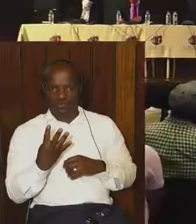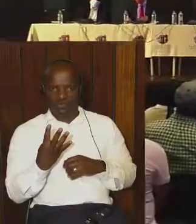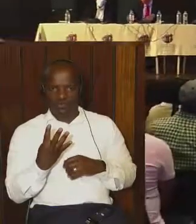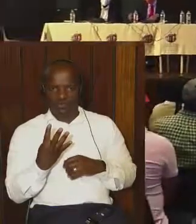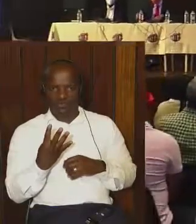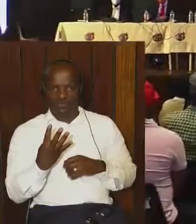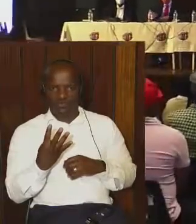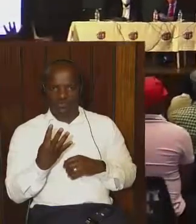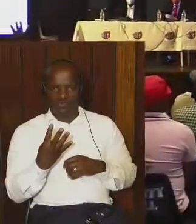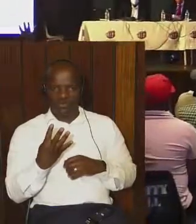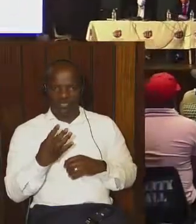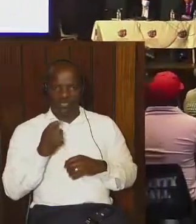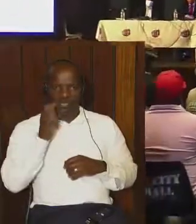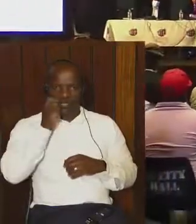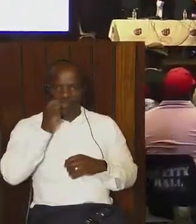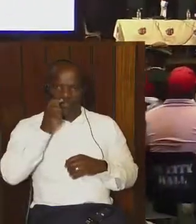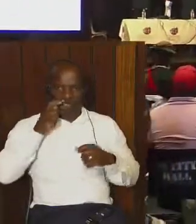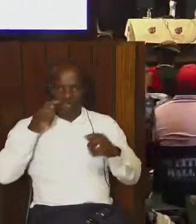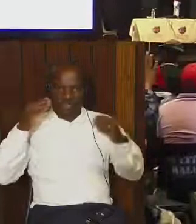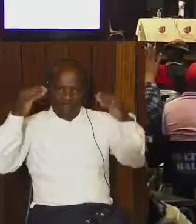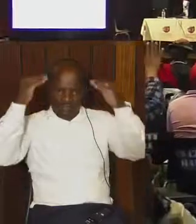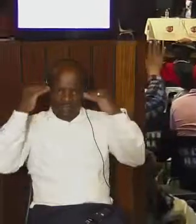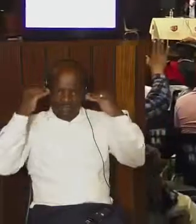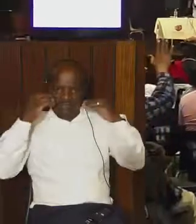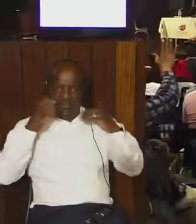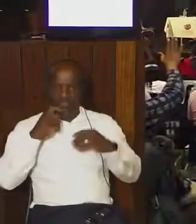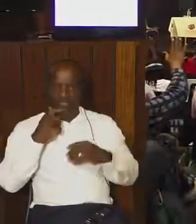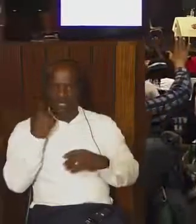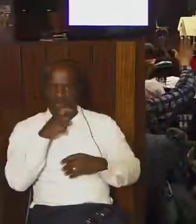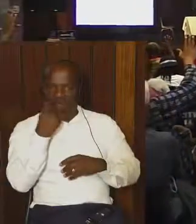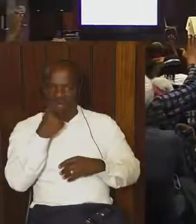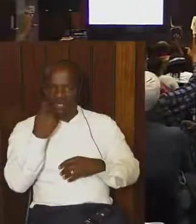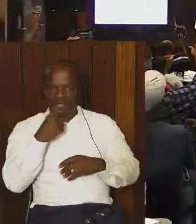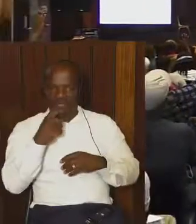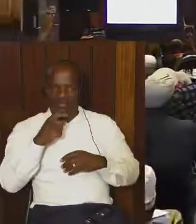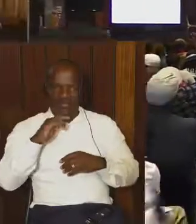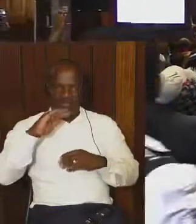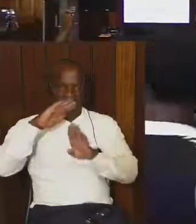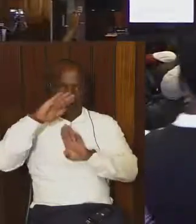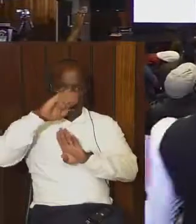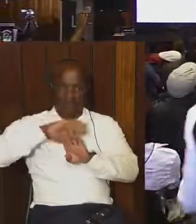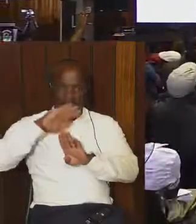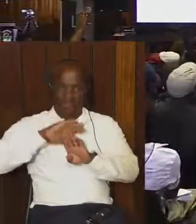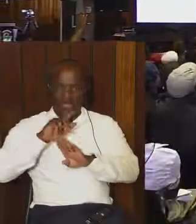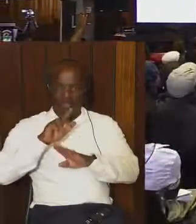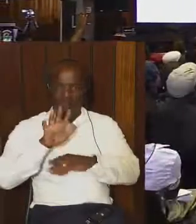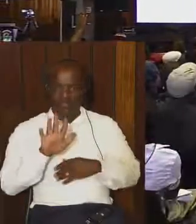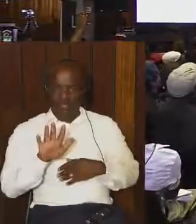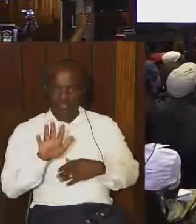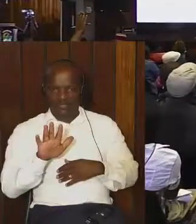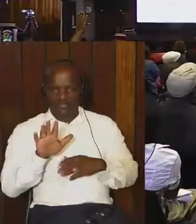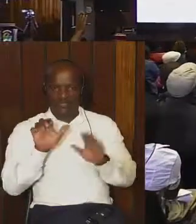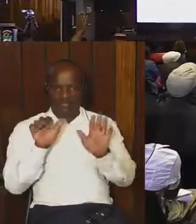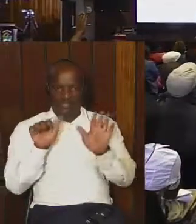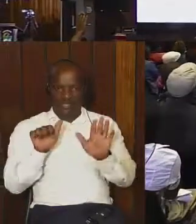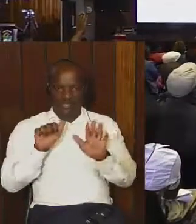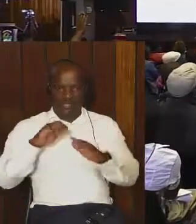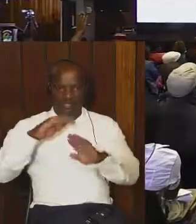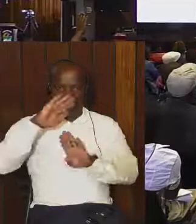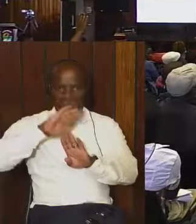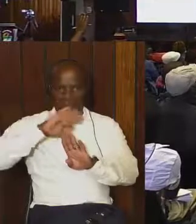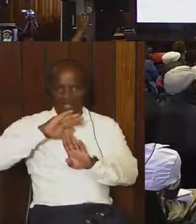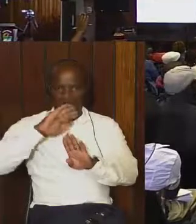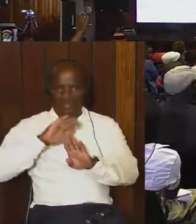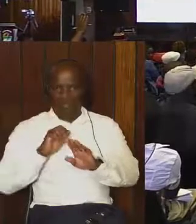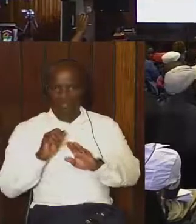4, gentleman in the white hat, and behind you at the back there is 5. And then I see 6 at the back there. So there's